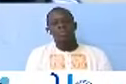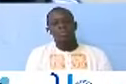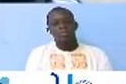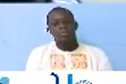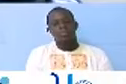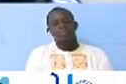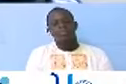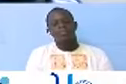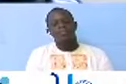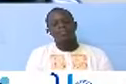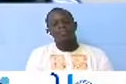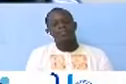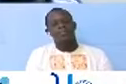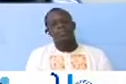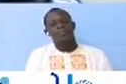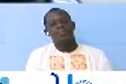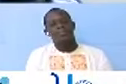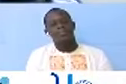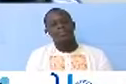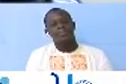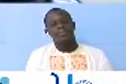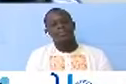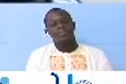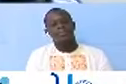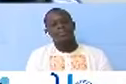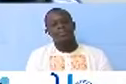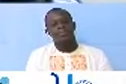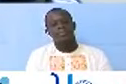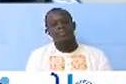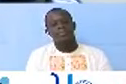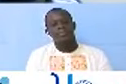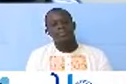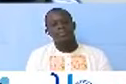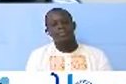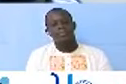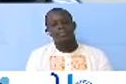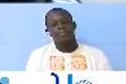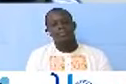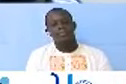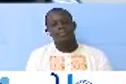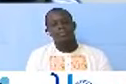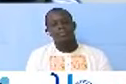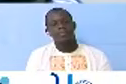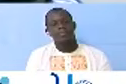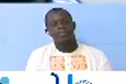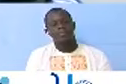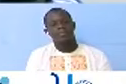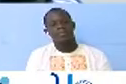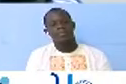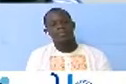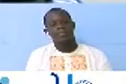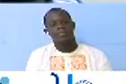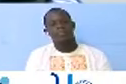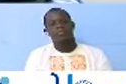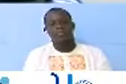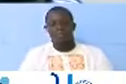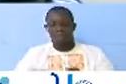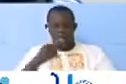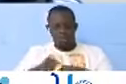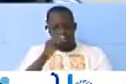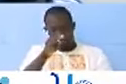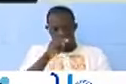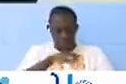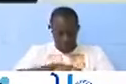bari kodonyi ito ko ya sendi le ko ima sendi narana utumiro le kang ko ima sendi. And after you were arrested, were you